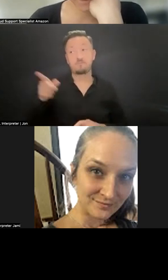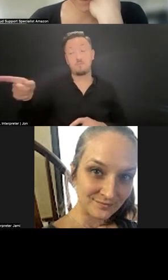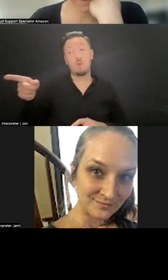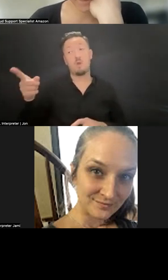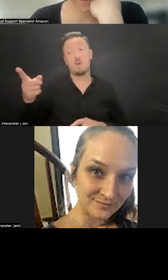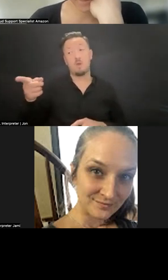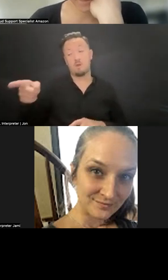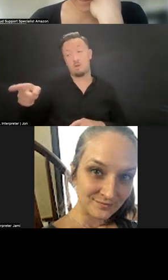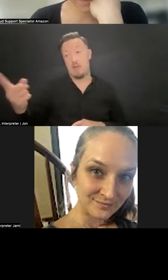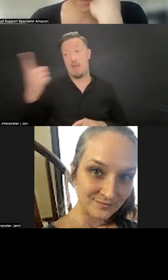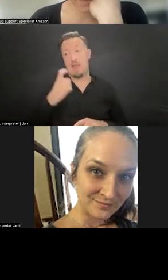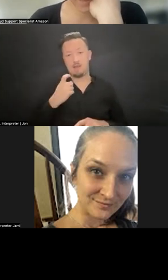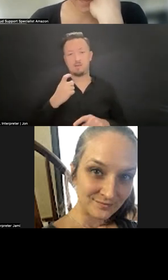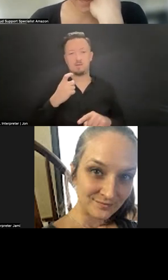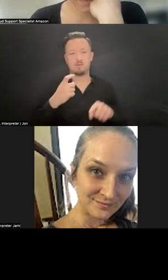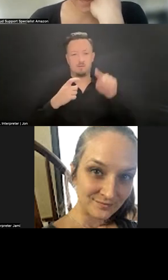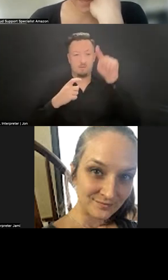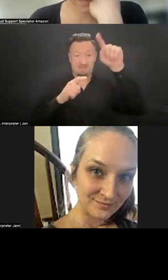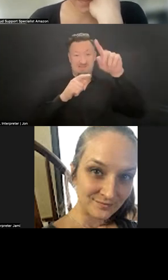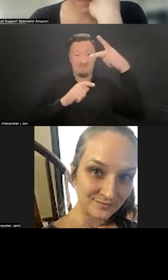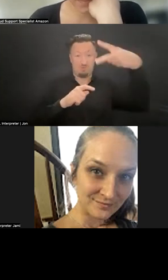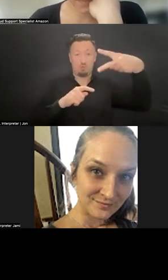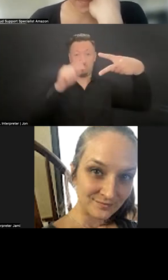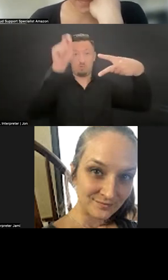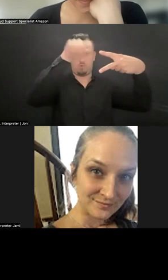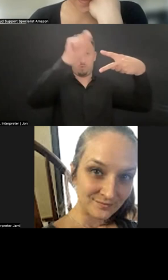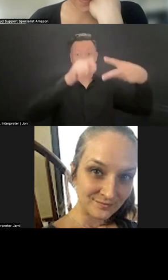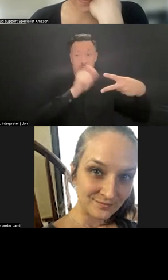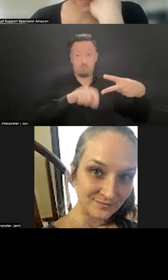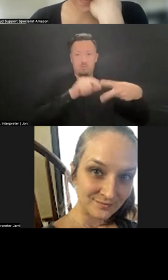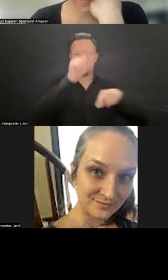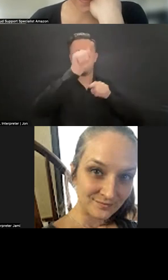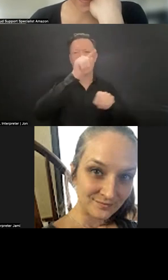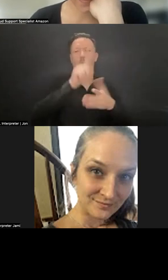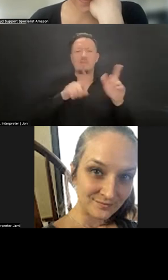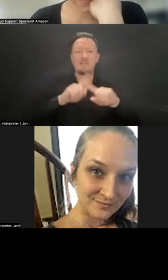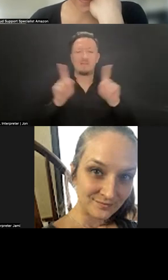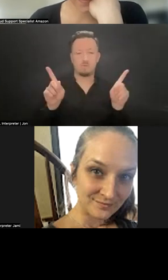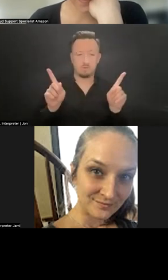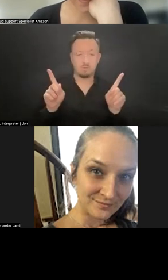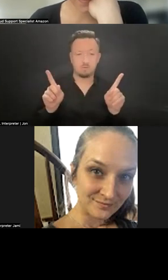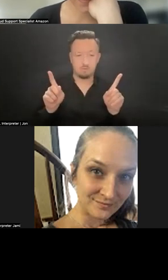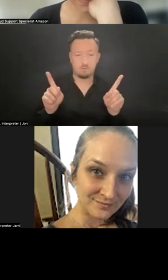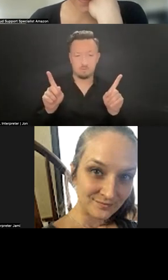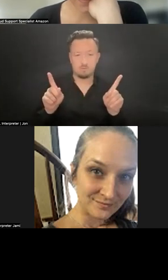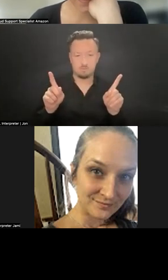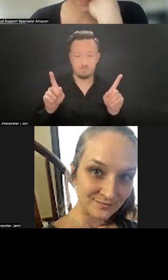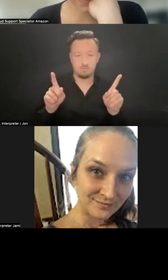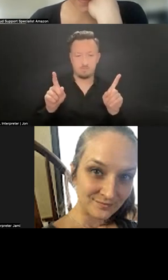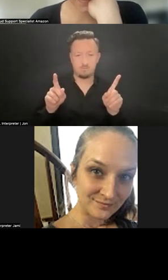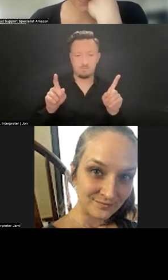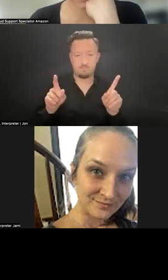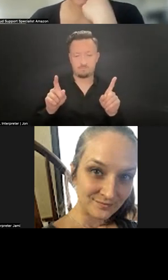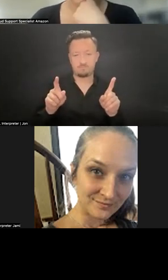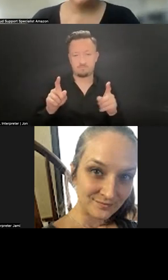between this one and that one? Right, that was a question that was asked earlier. So these